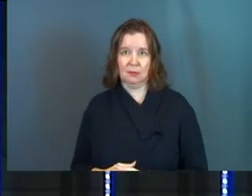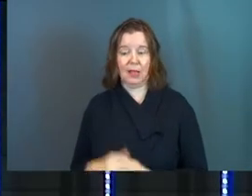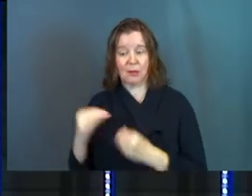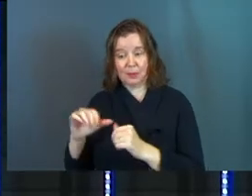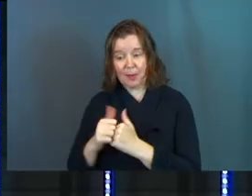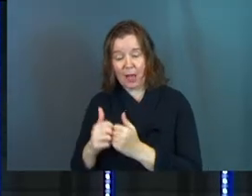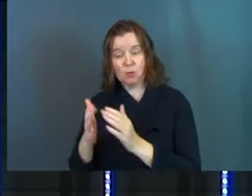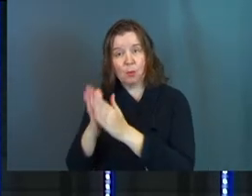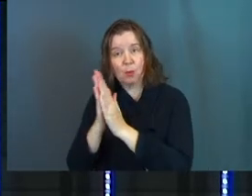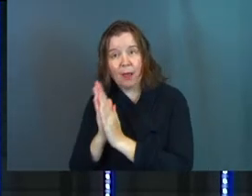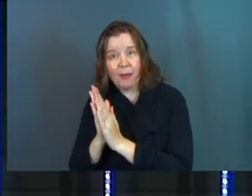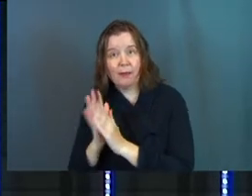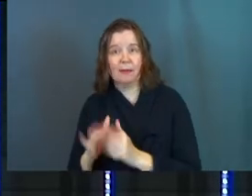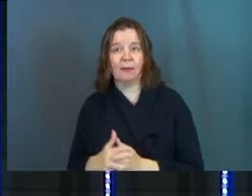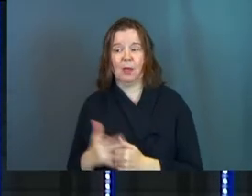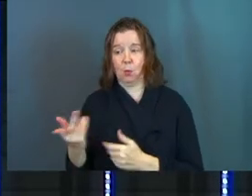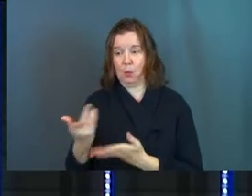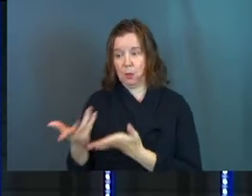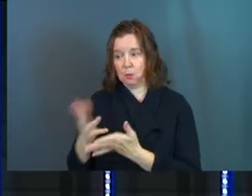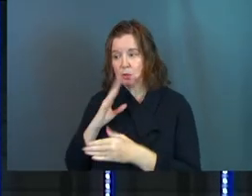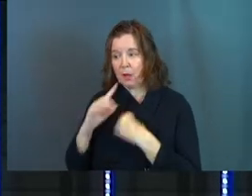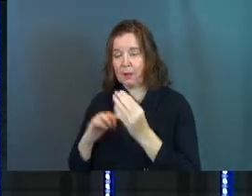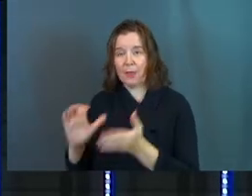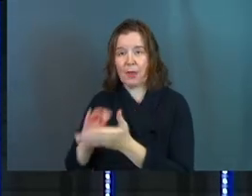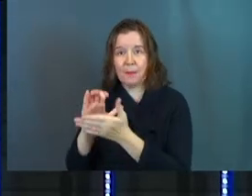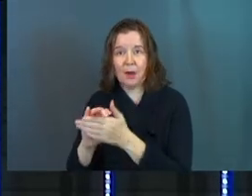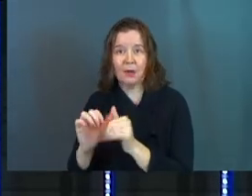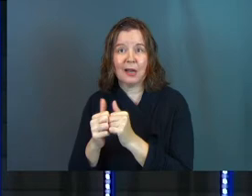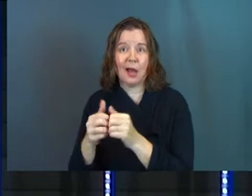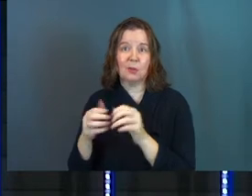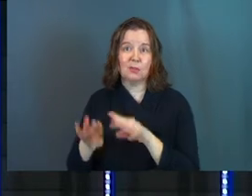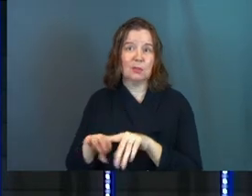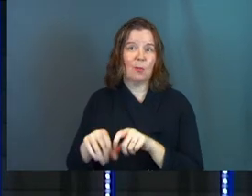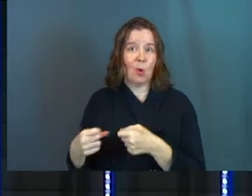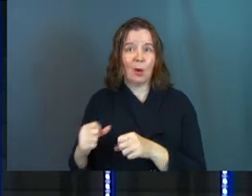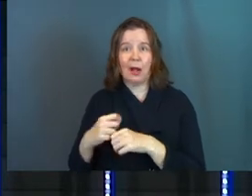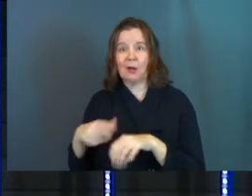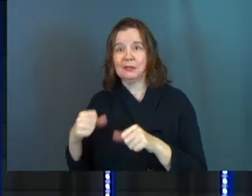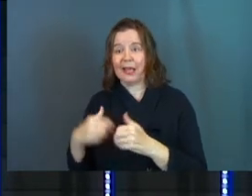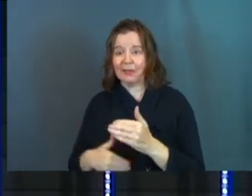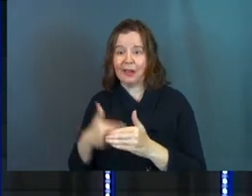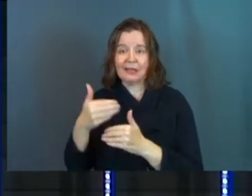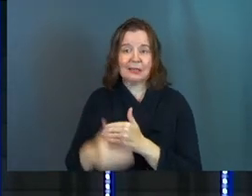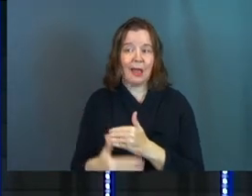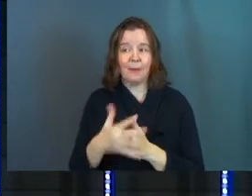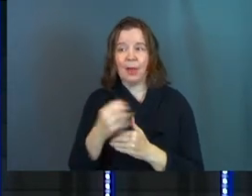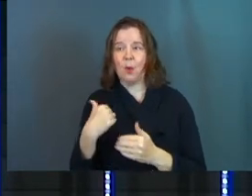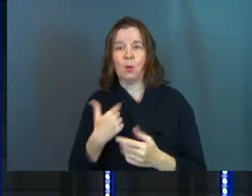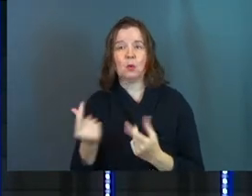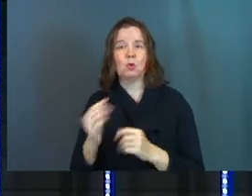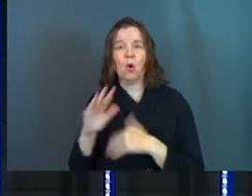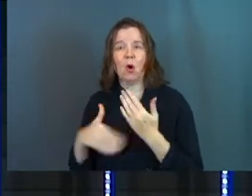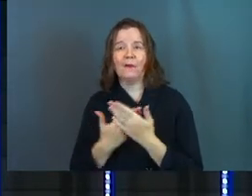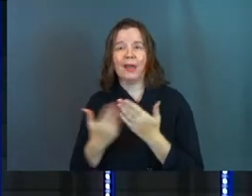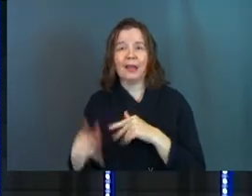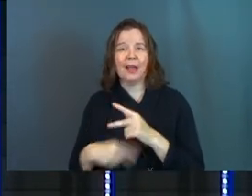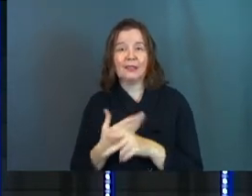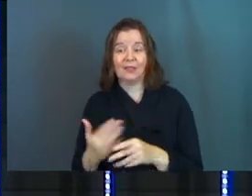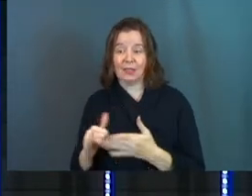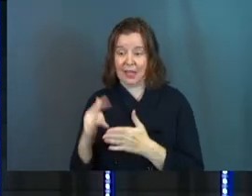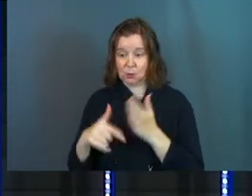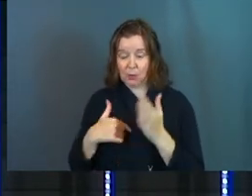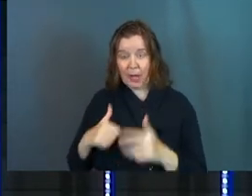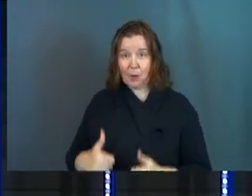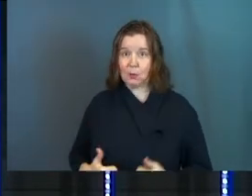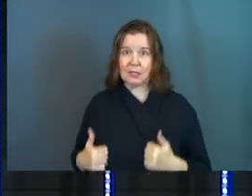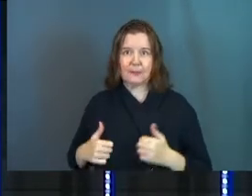I was teaching them how to pray. We were talking about their marriage and how it was broken and how to take the next step. And we were doing all that kind of stuff. That's